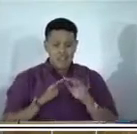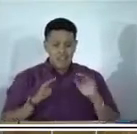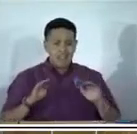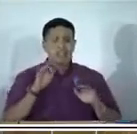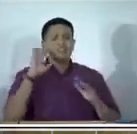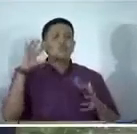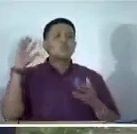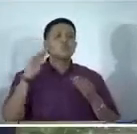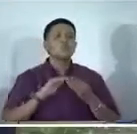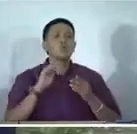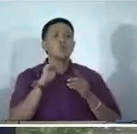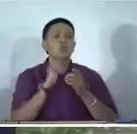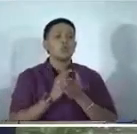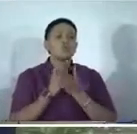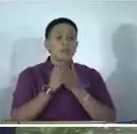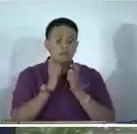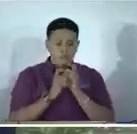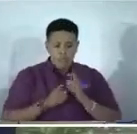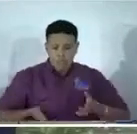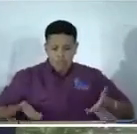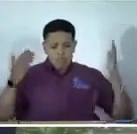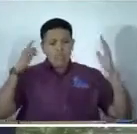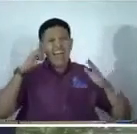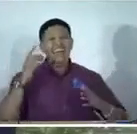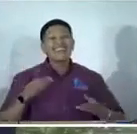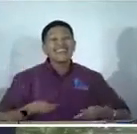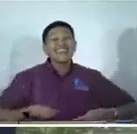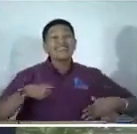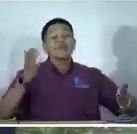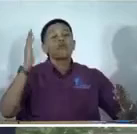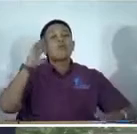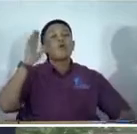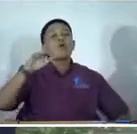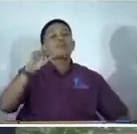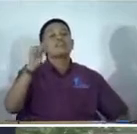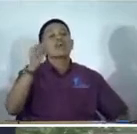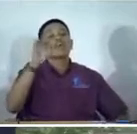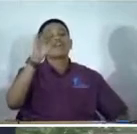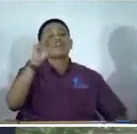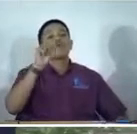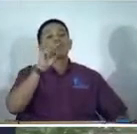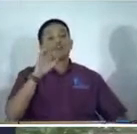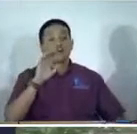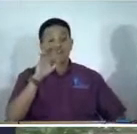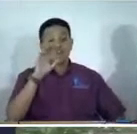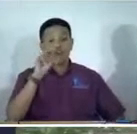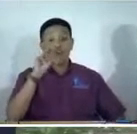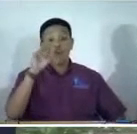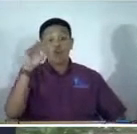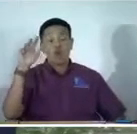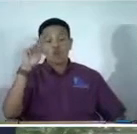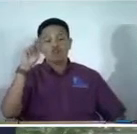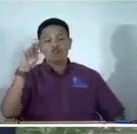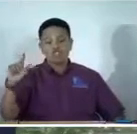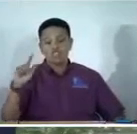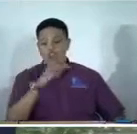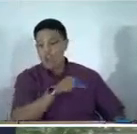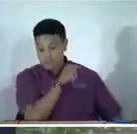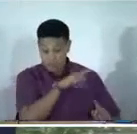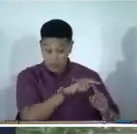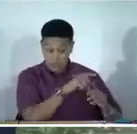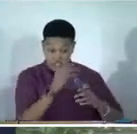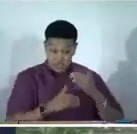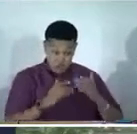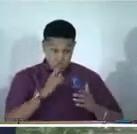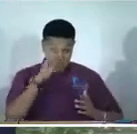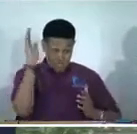totally rehabilitate and equip all 10 floors of the Cornwall Regional Hospital. Madam Speaker, when this process would have been